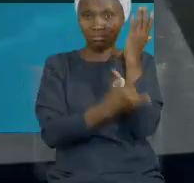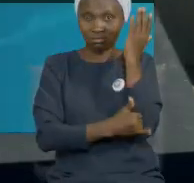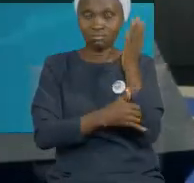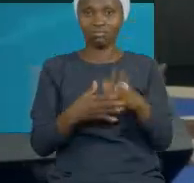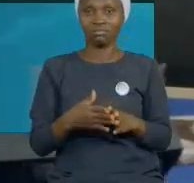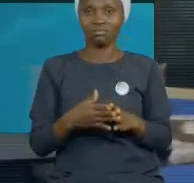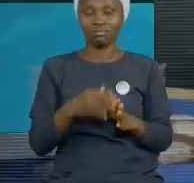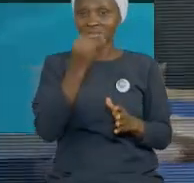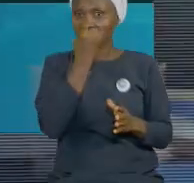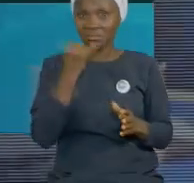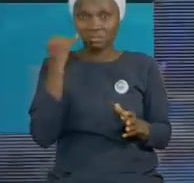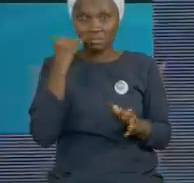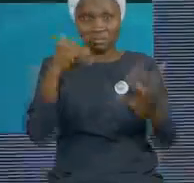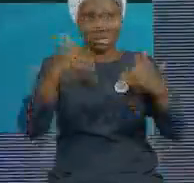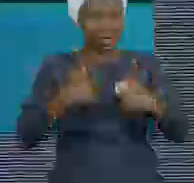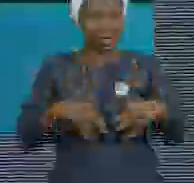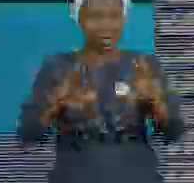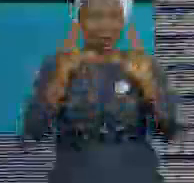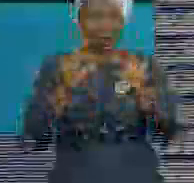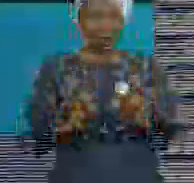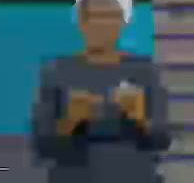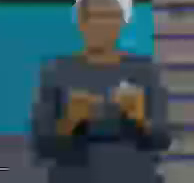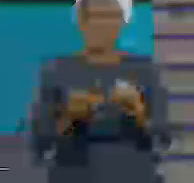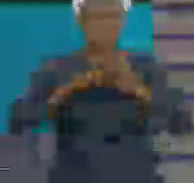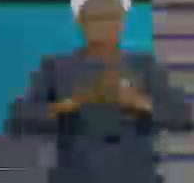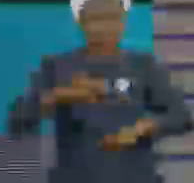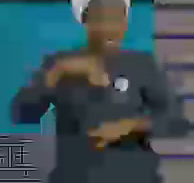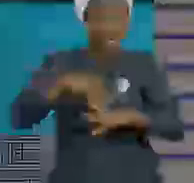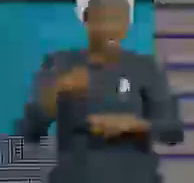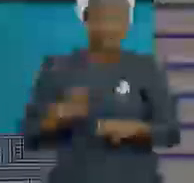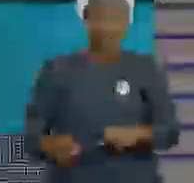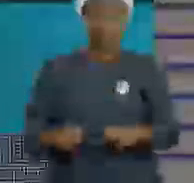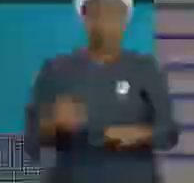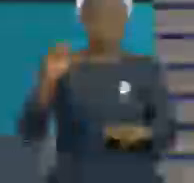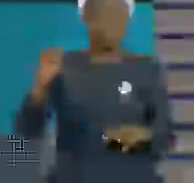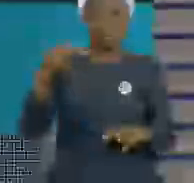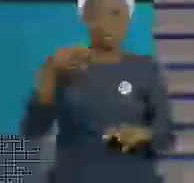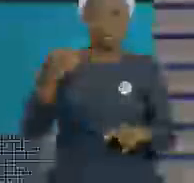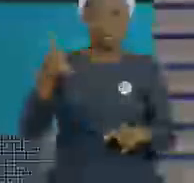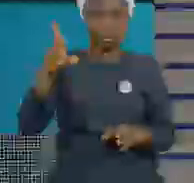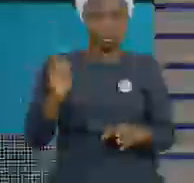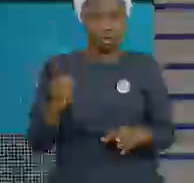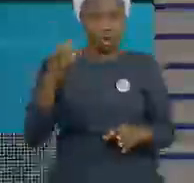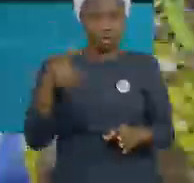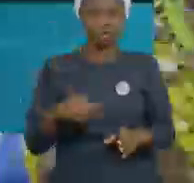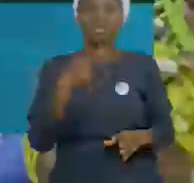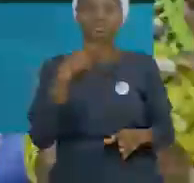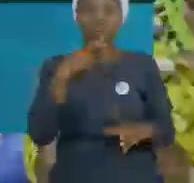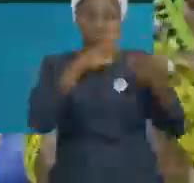Israel, they had no peace at the Red Sea, at the shore of the Red Sea.